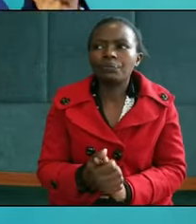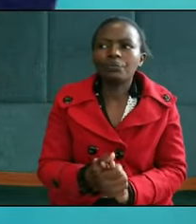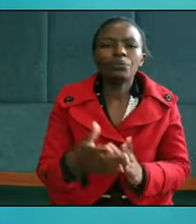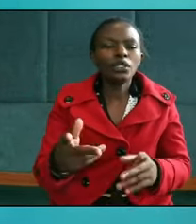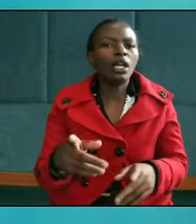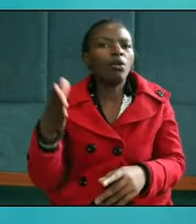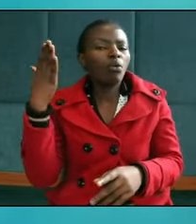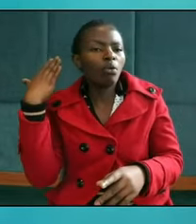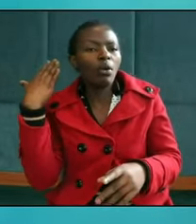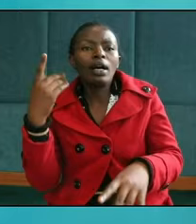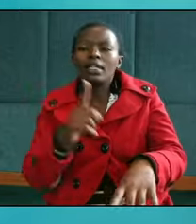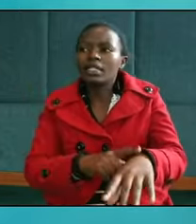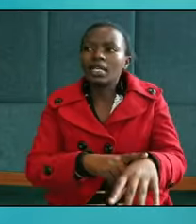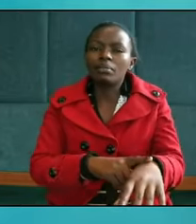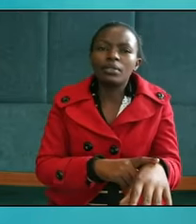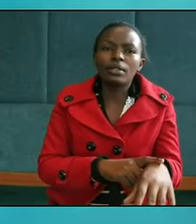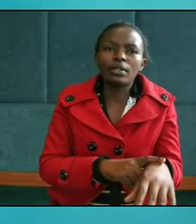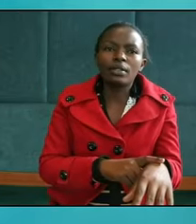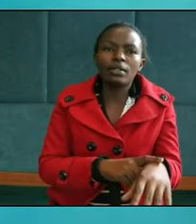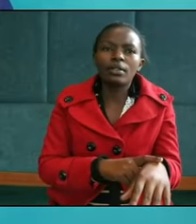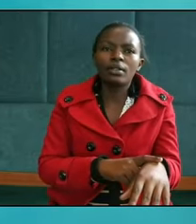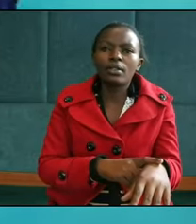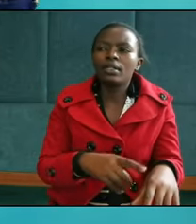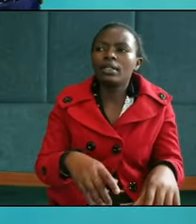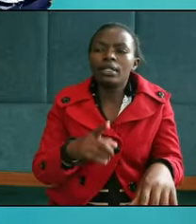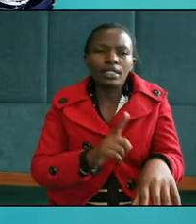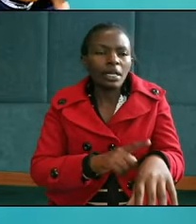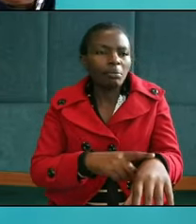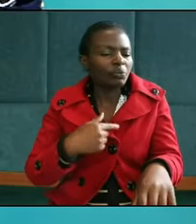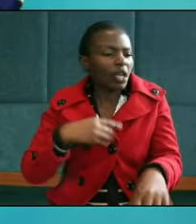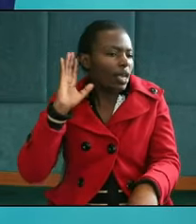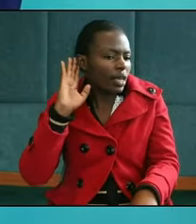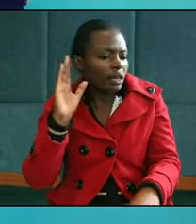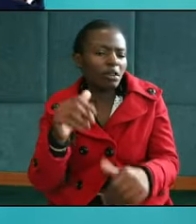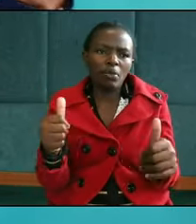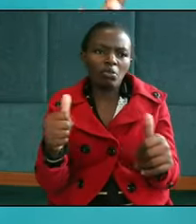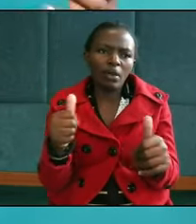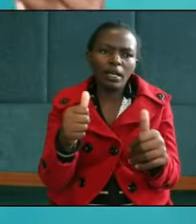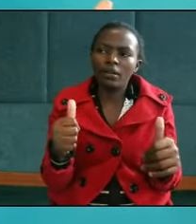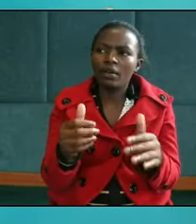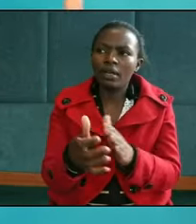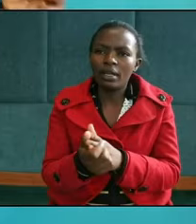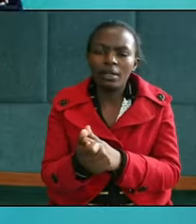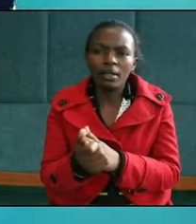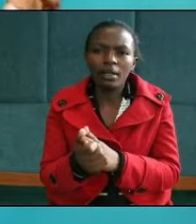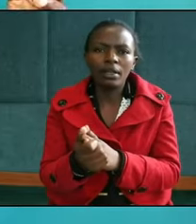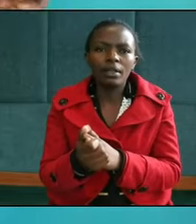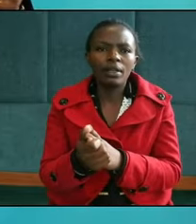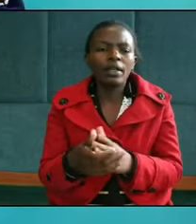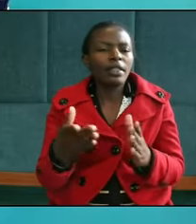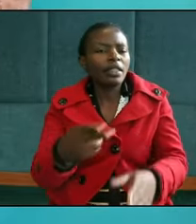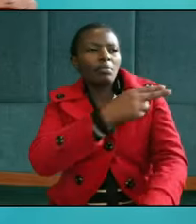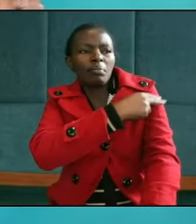when ethics were necessary. For I hear in rumors, the medics, and when I get it wrong, medics, forgive me. The